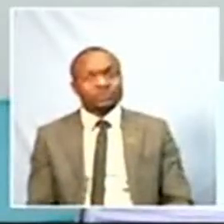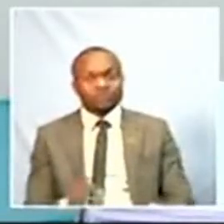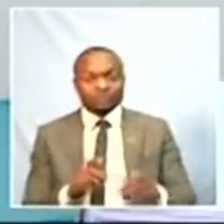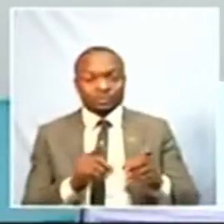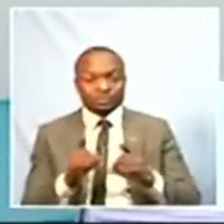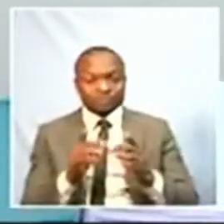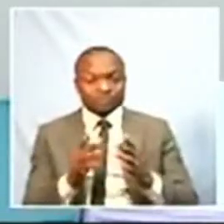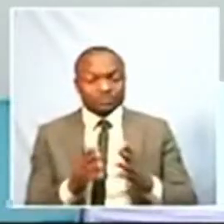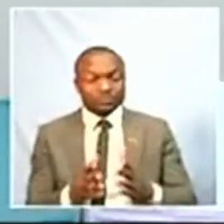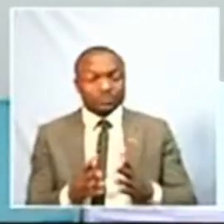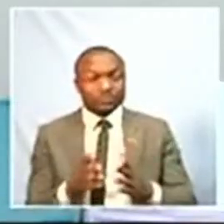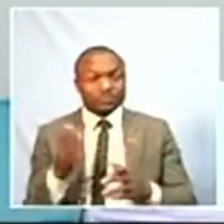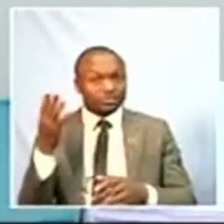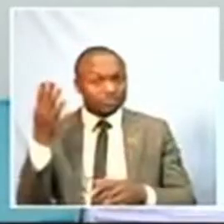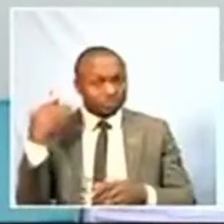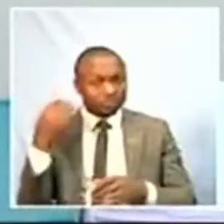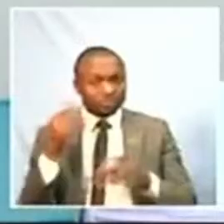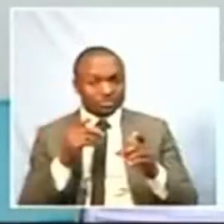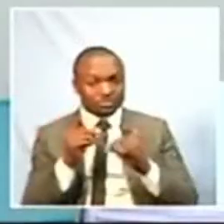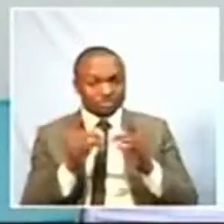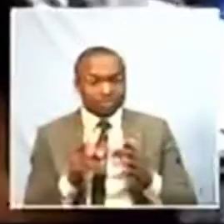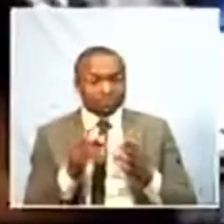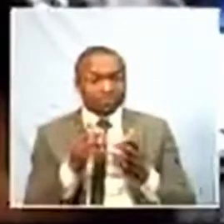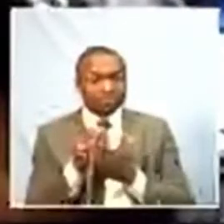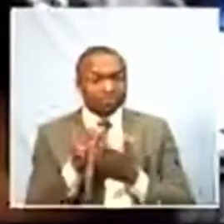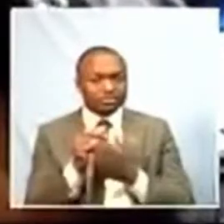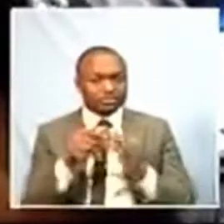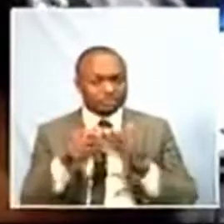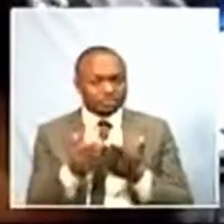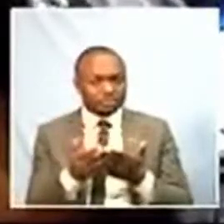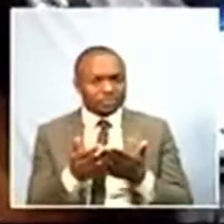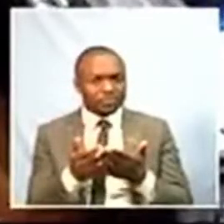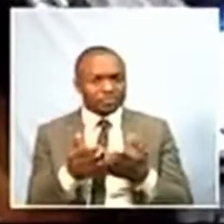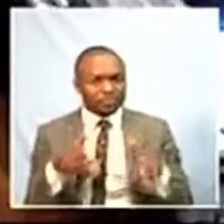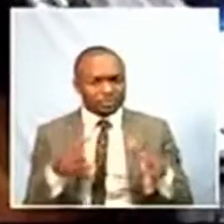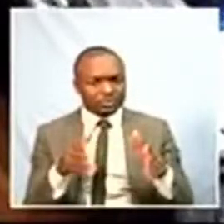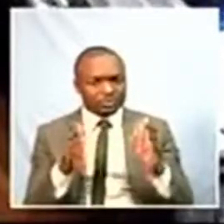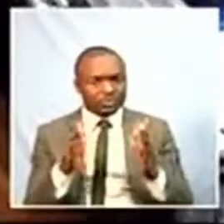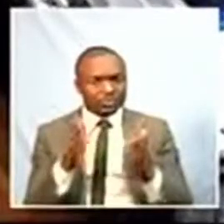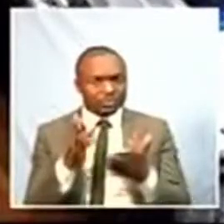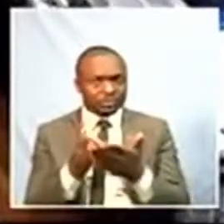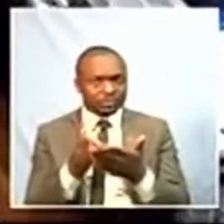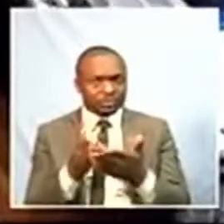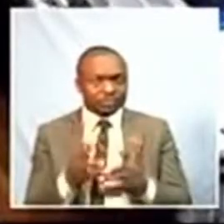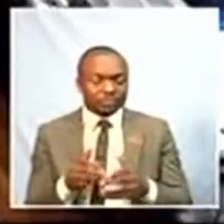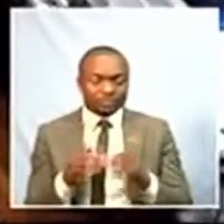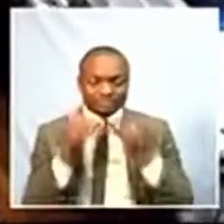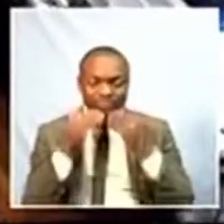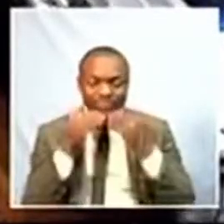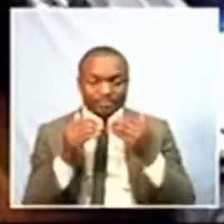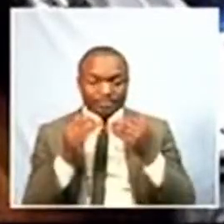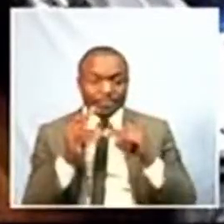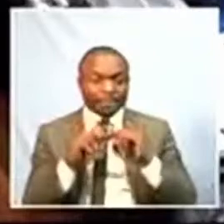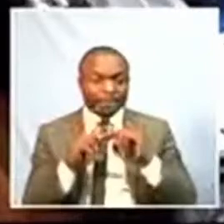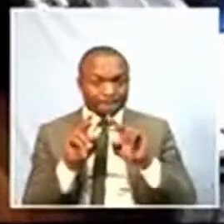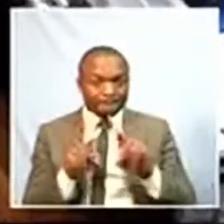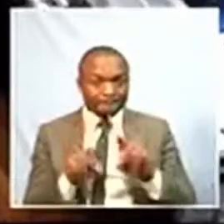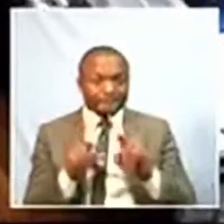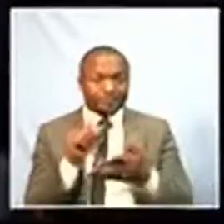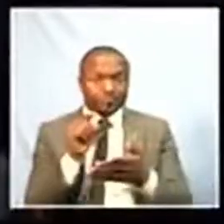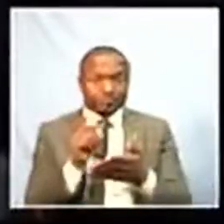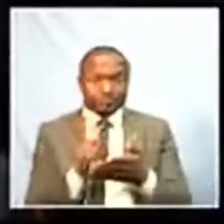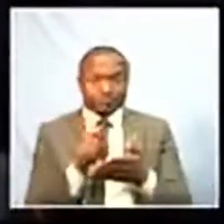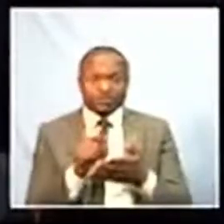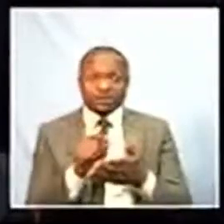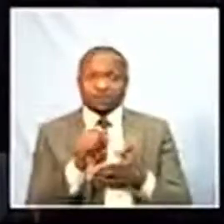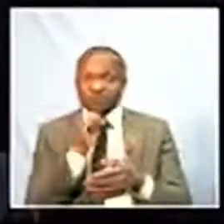Director, former Director of Finance, how did you allow this? Thank you, Chair. This was not